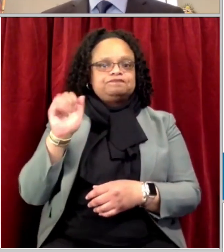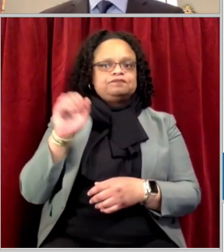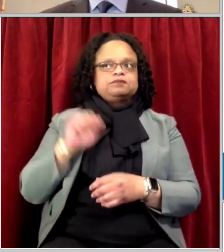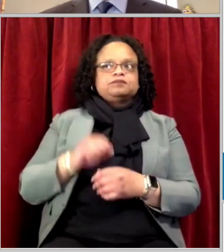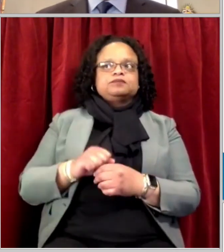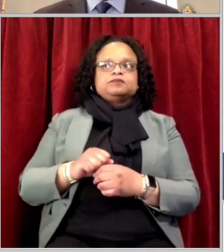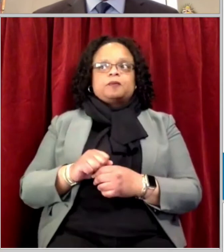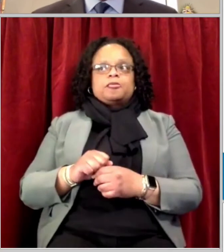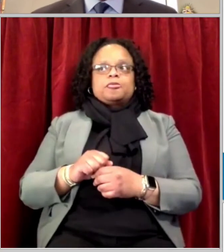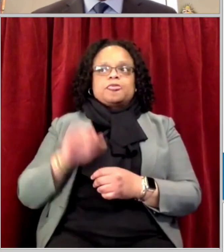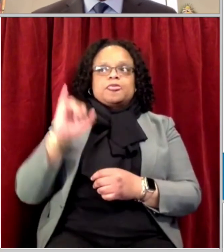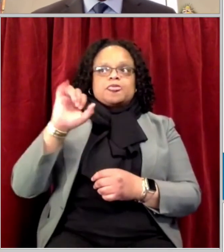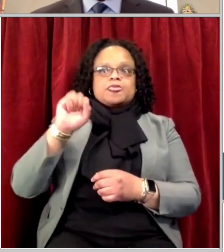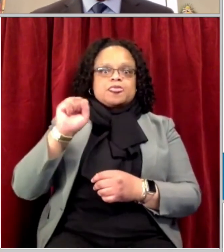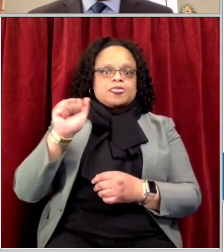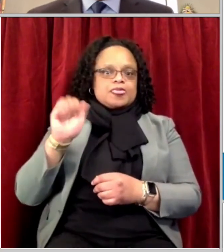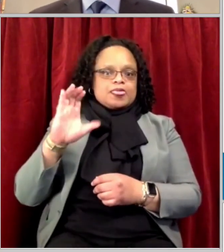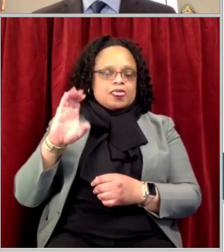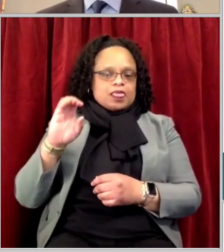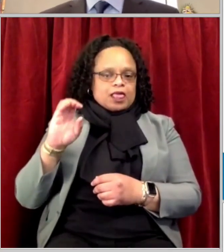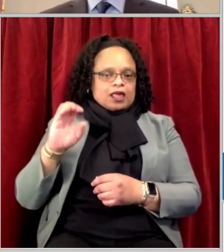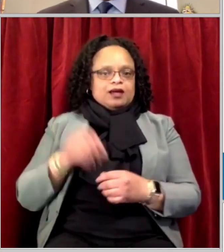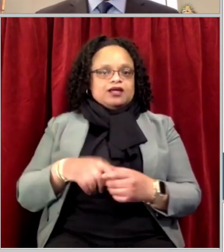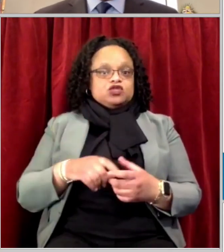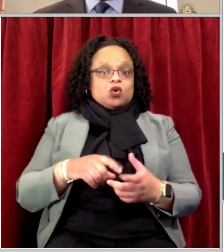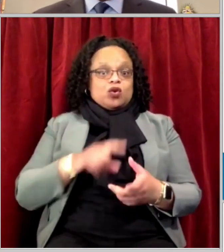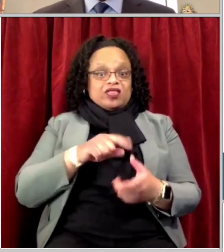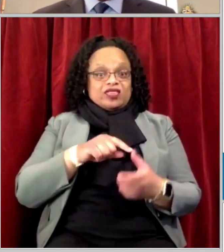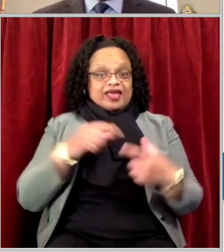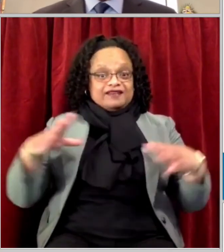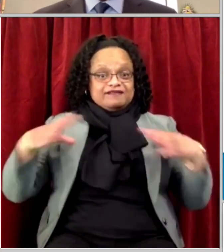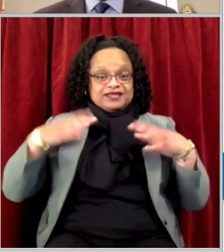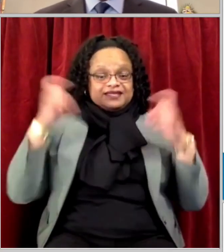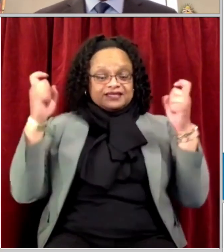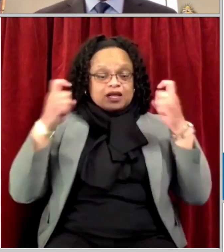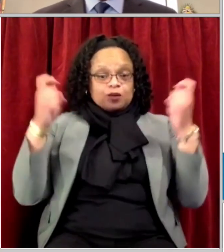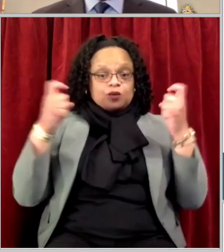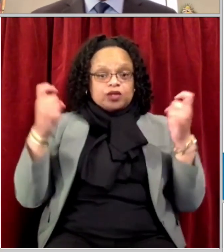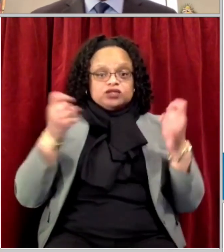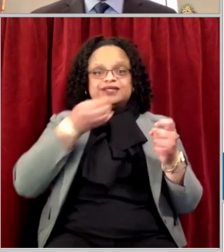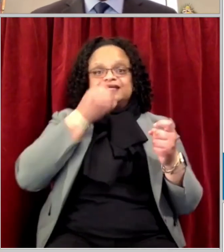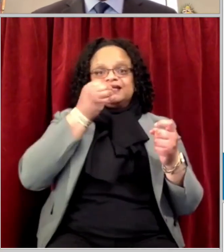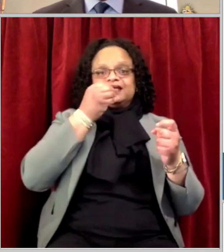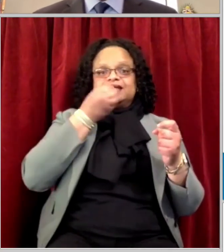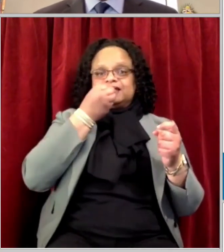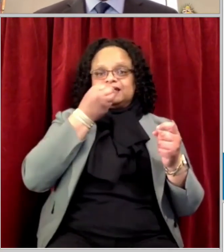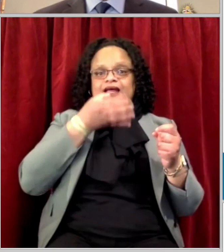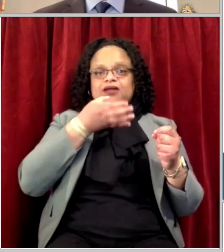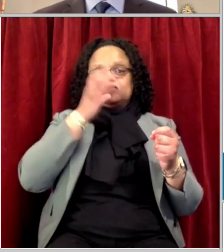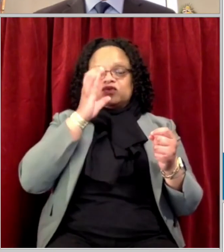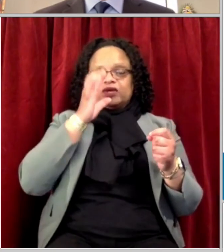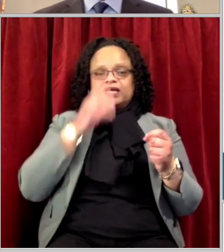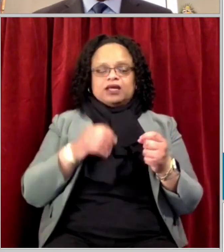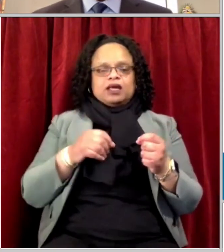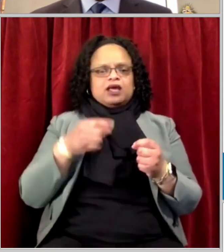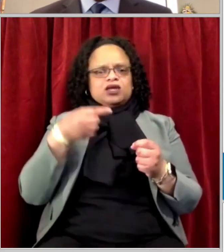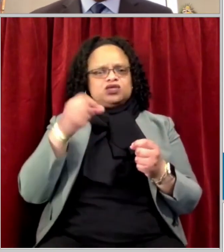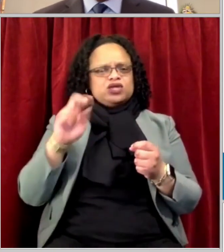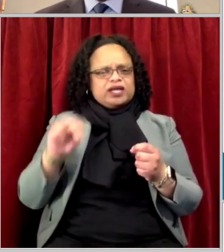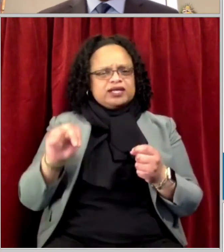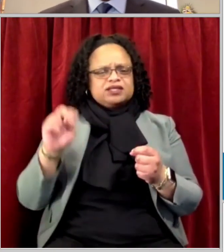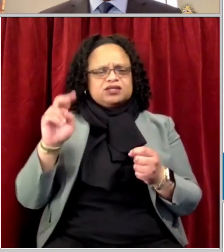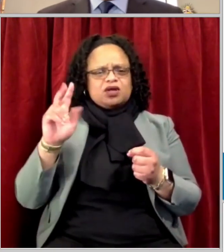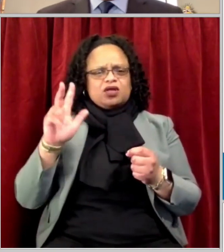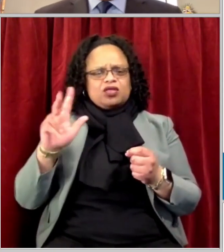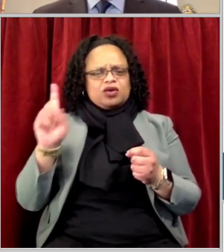ate and drank. Another covenant is seen in Genesis chapter 31, verse